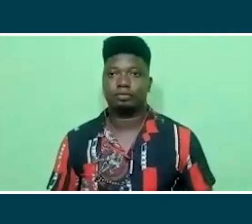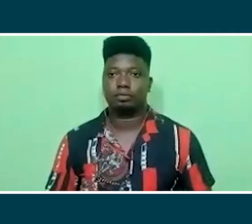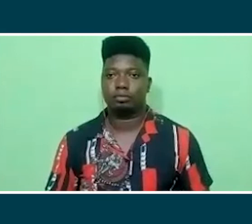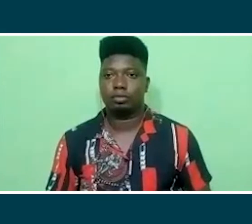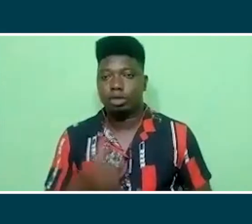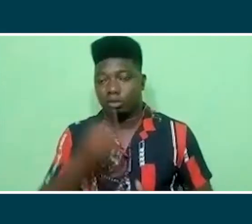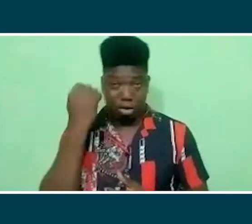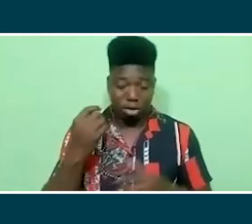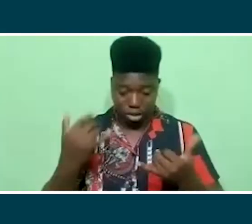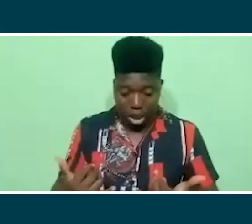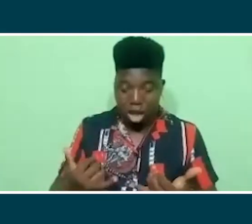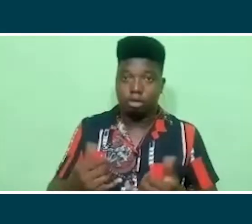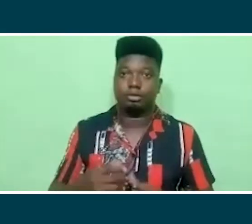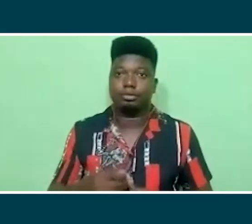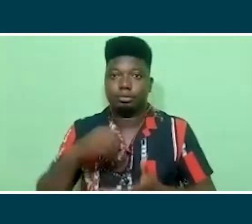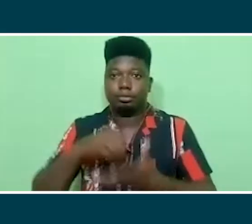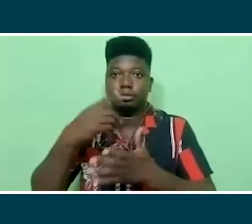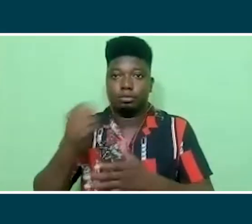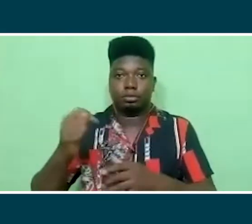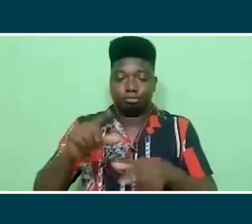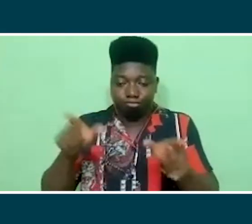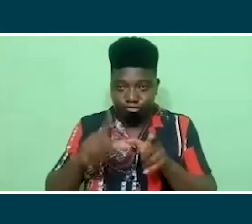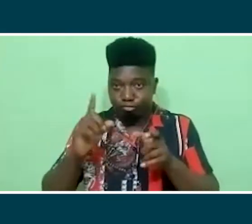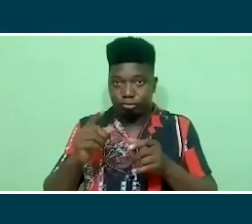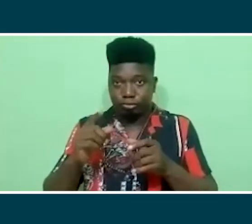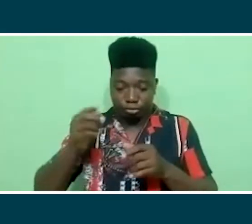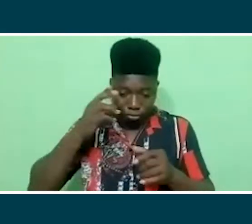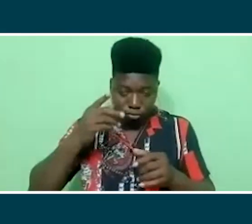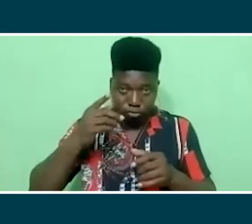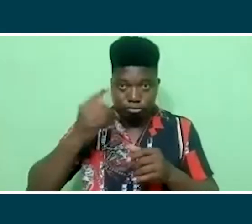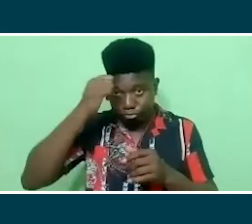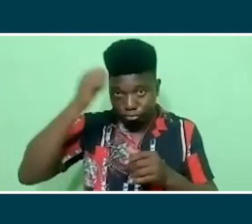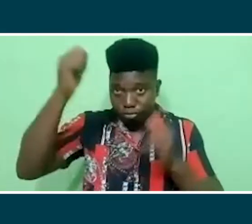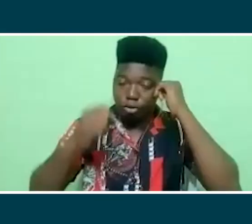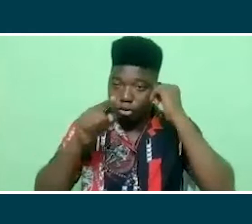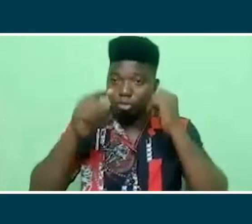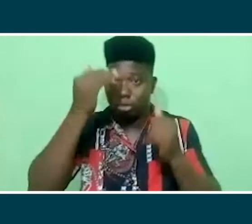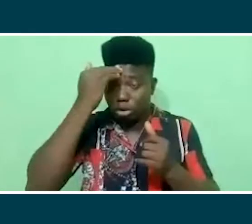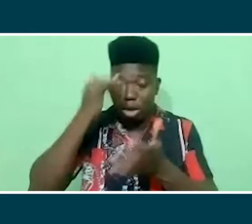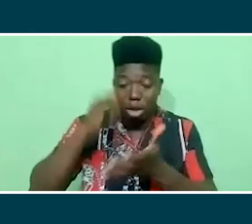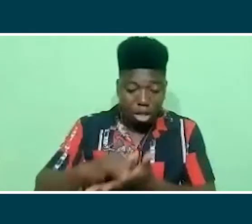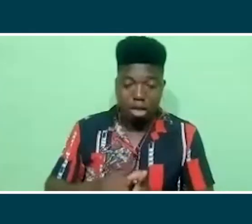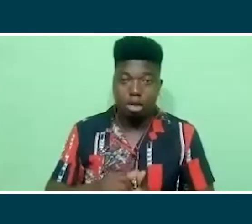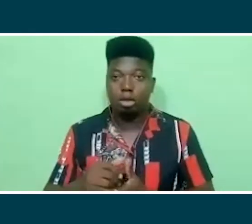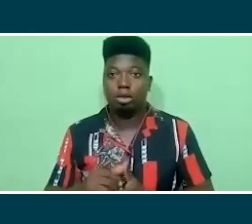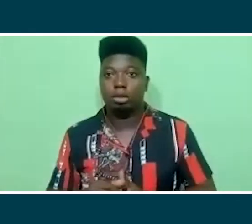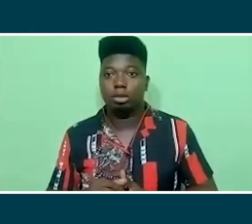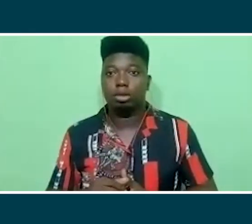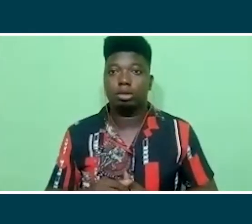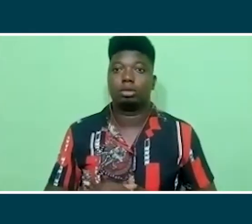look at theories of gender integration, you realize that they are mainly not focusing on bringing